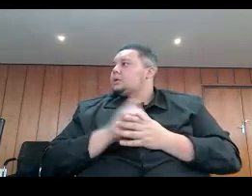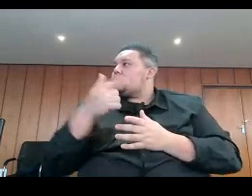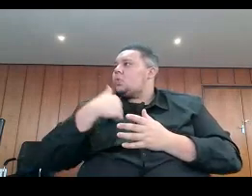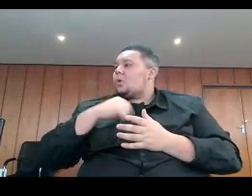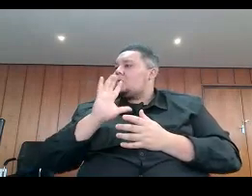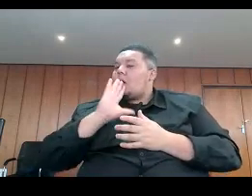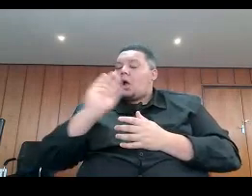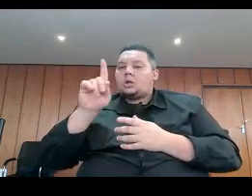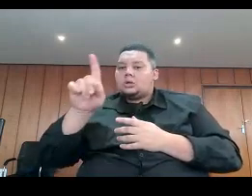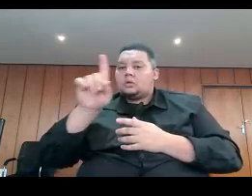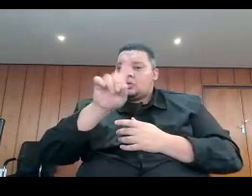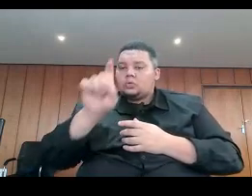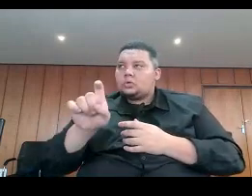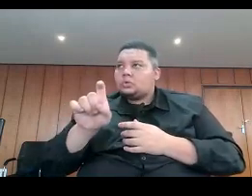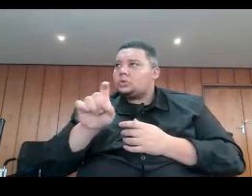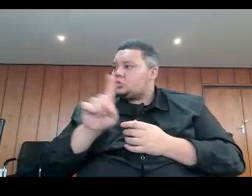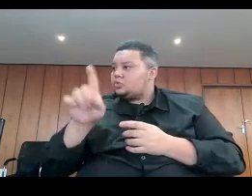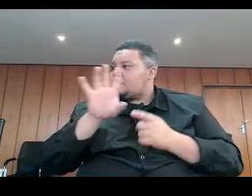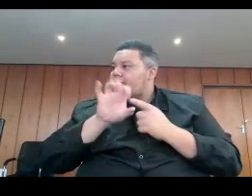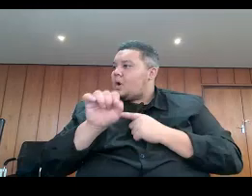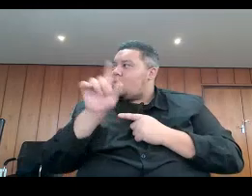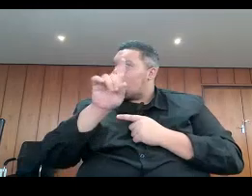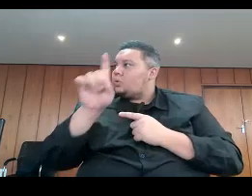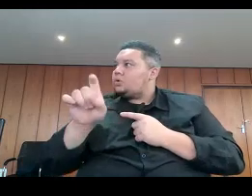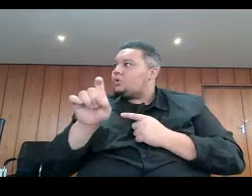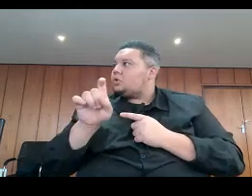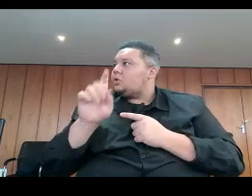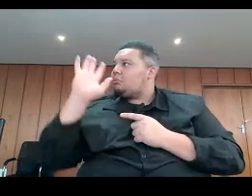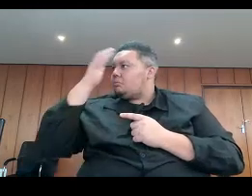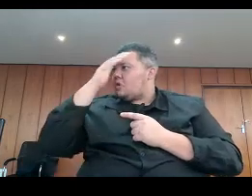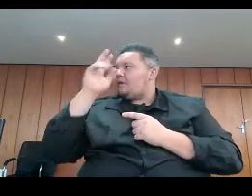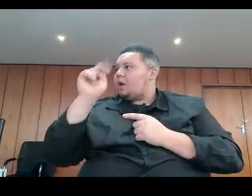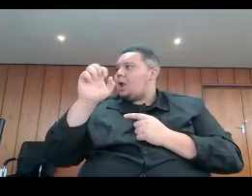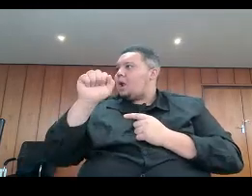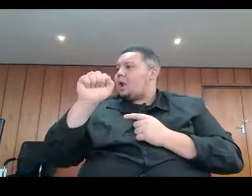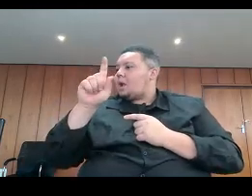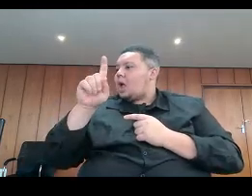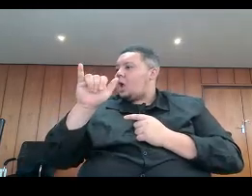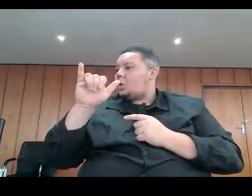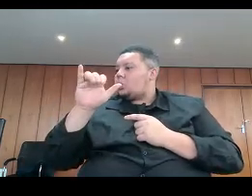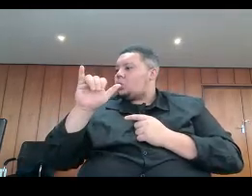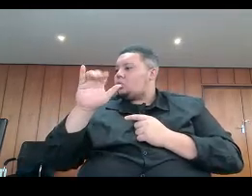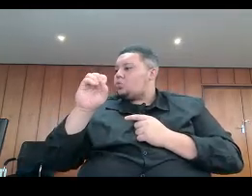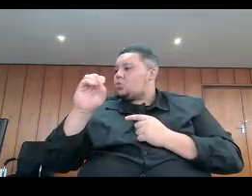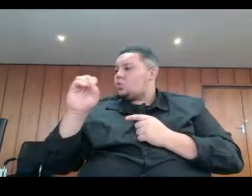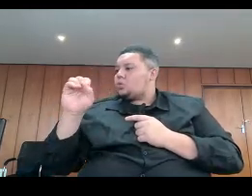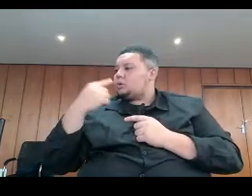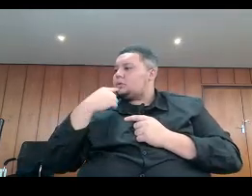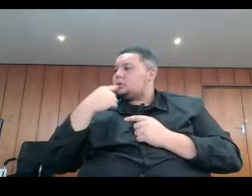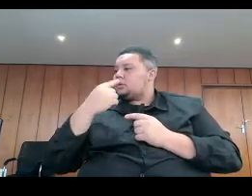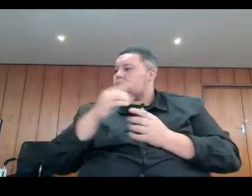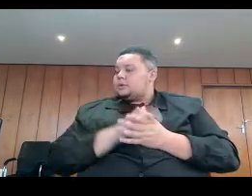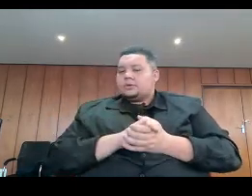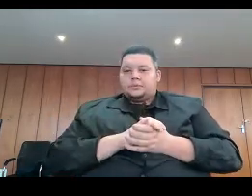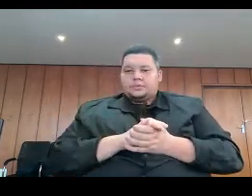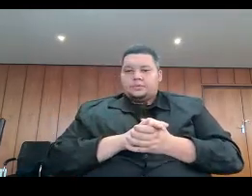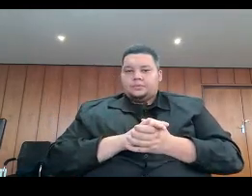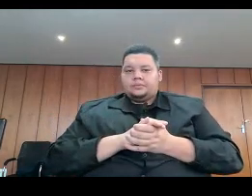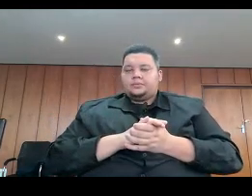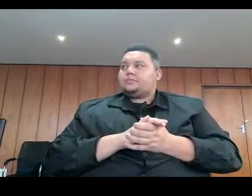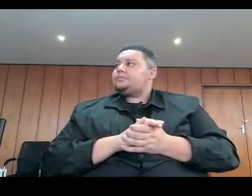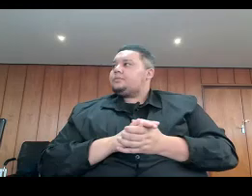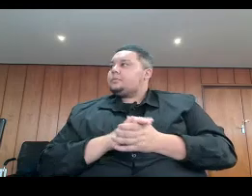ask that question? Joel, did you find it? Dr. Prof. Naidu, I think, said it. Oh, yes, I've got it here. It's a hand up. Okay.